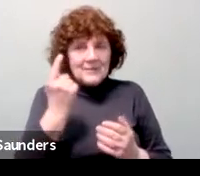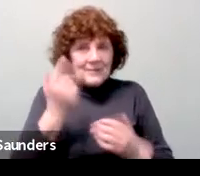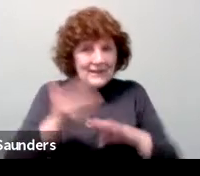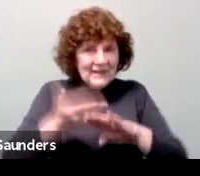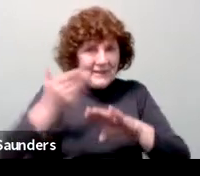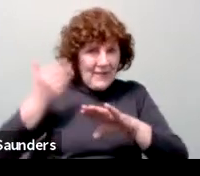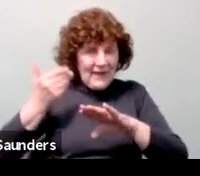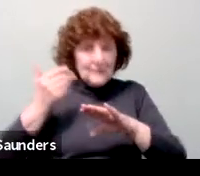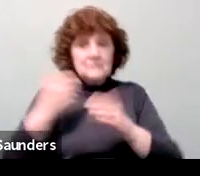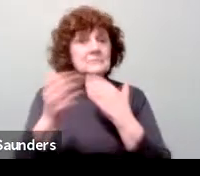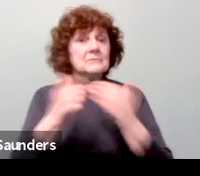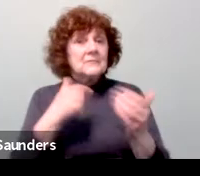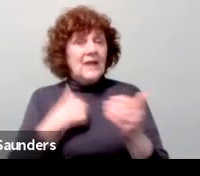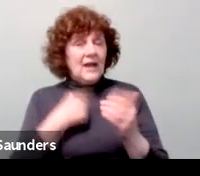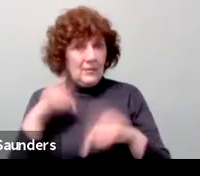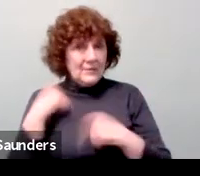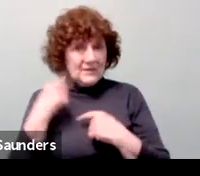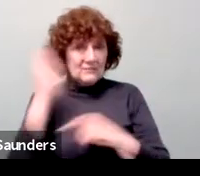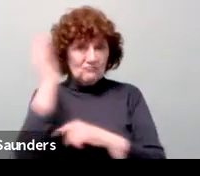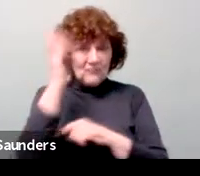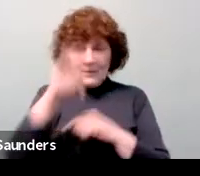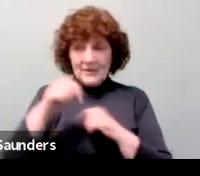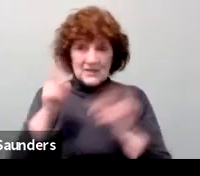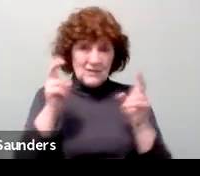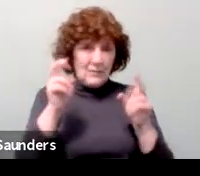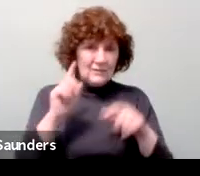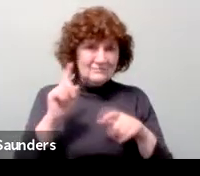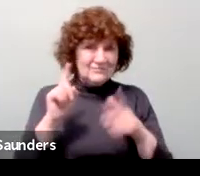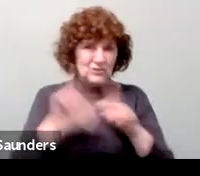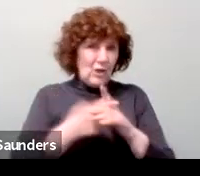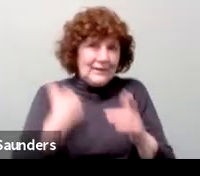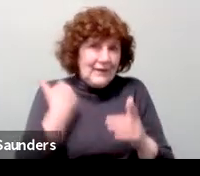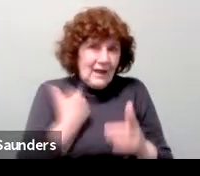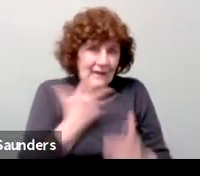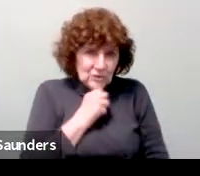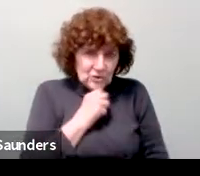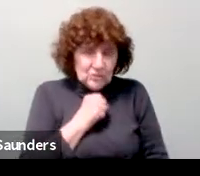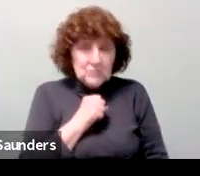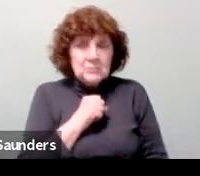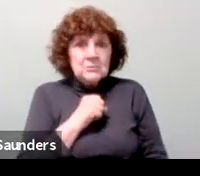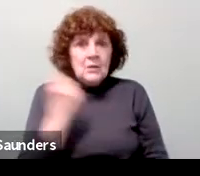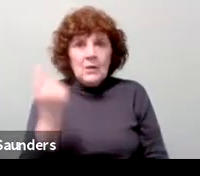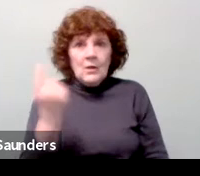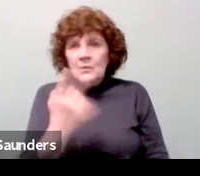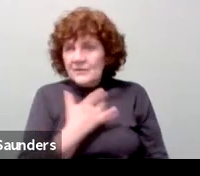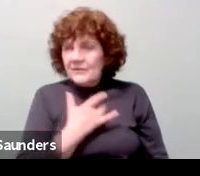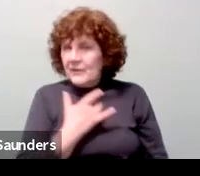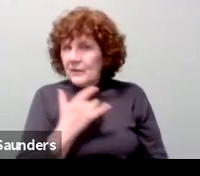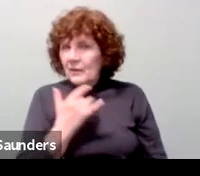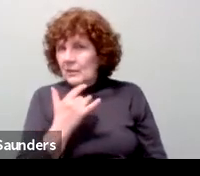Though I've been speaking on these topics since I was very, very young, I always felt a tension